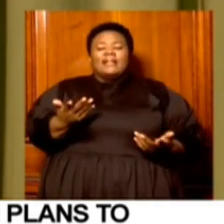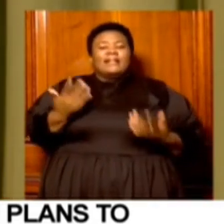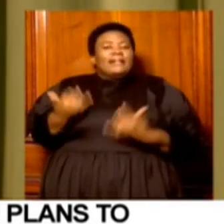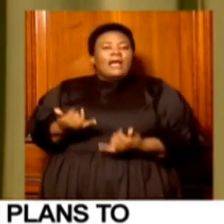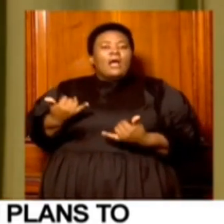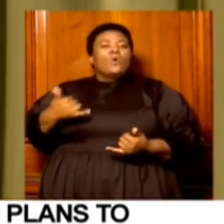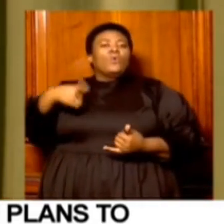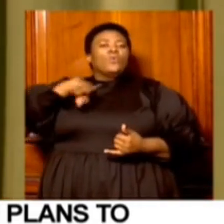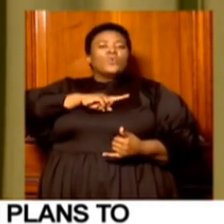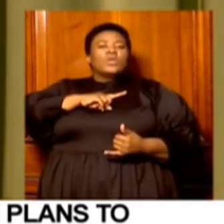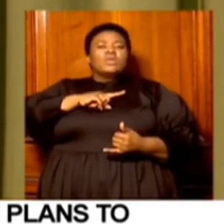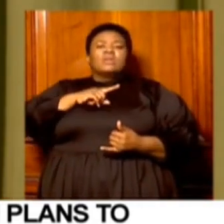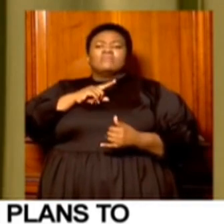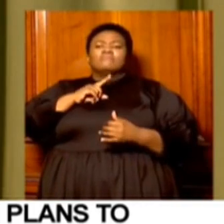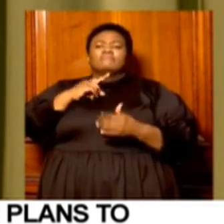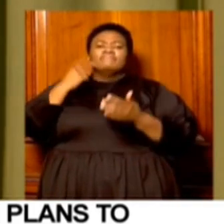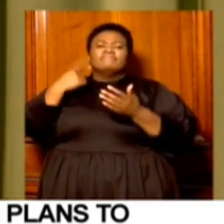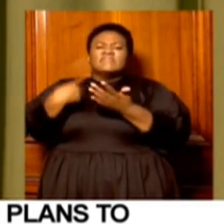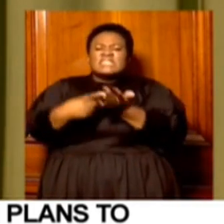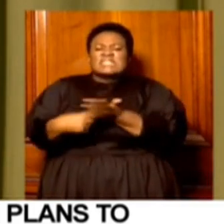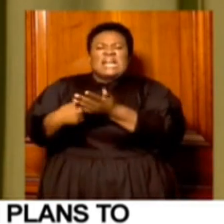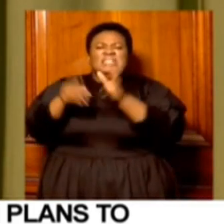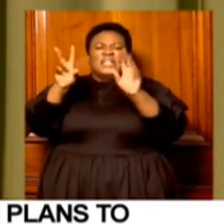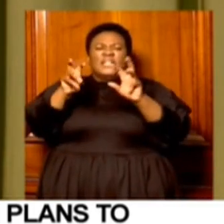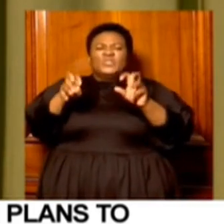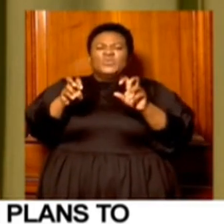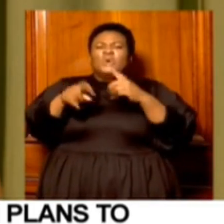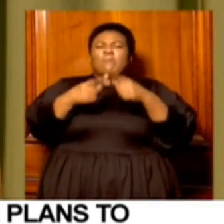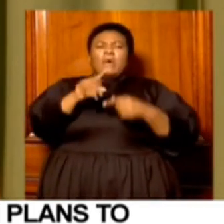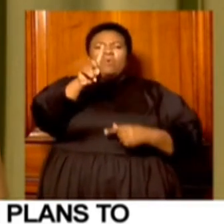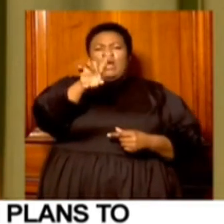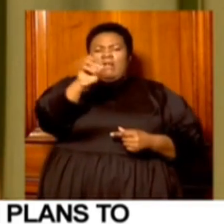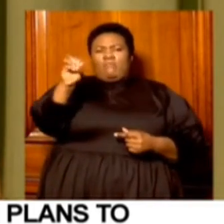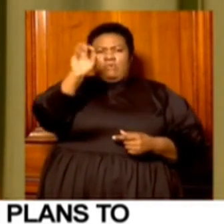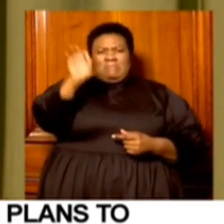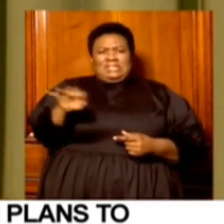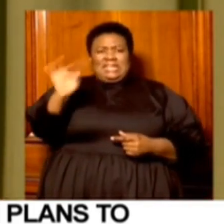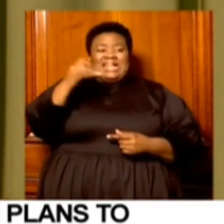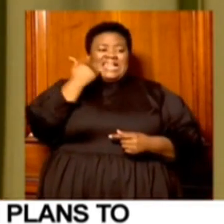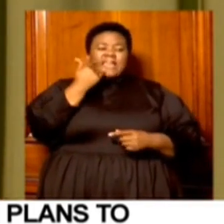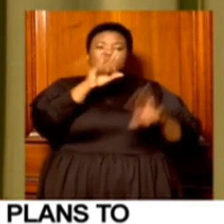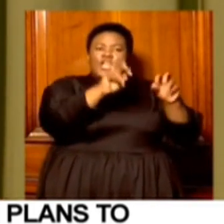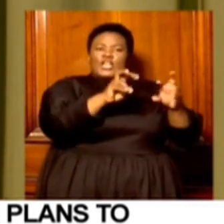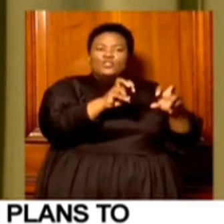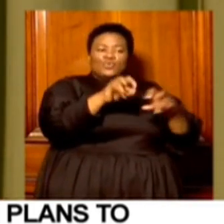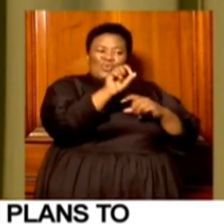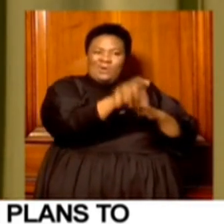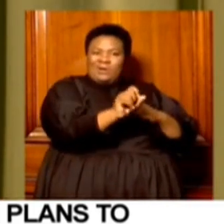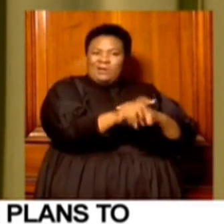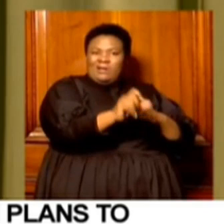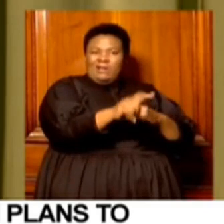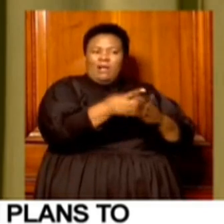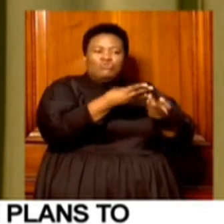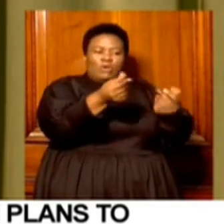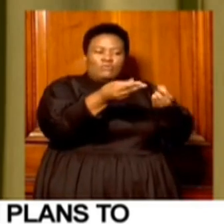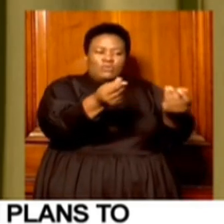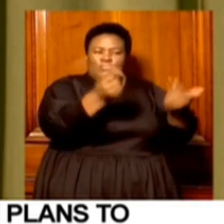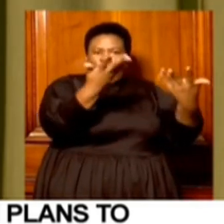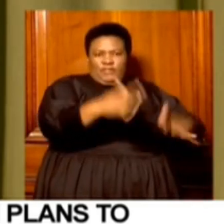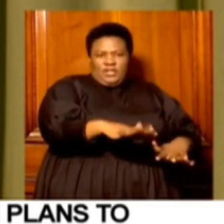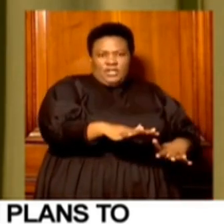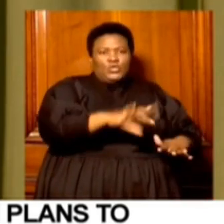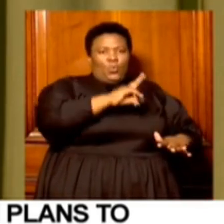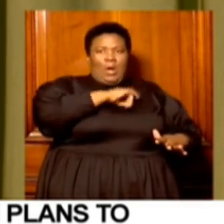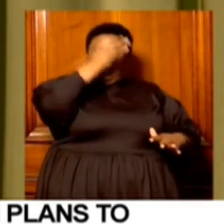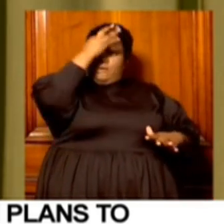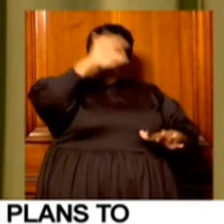about 100% today in South Africa for the taxi industry, because government does contribute.